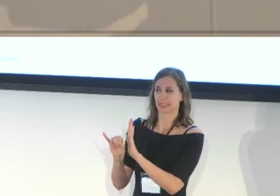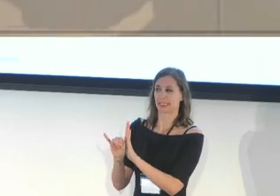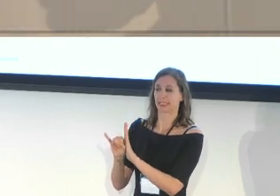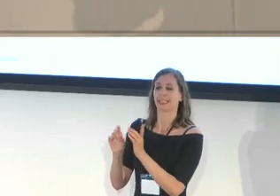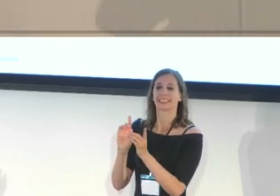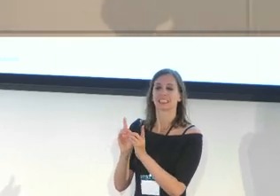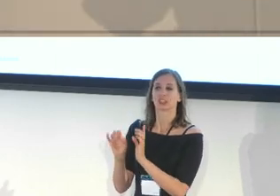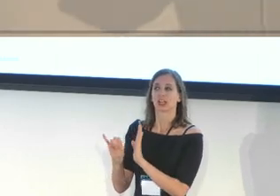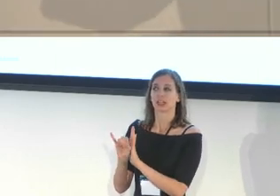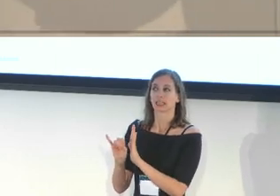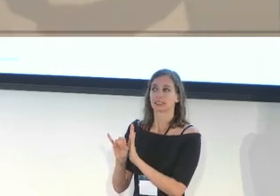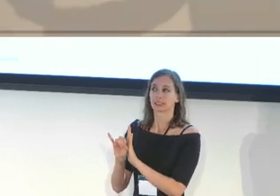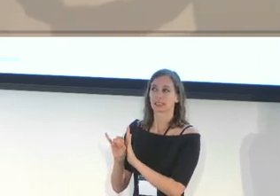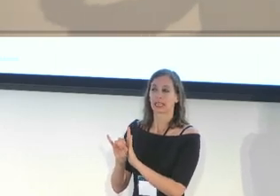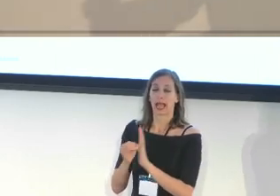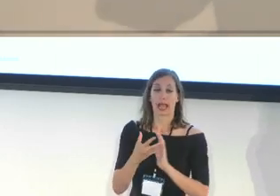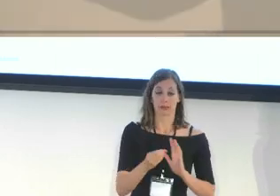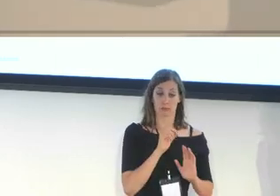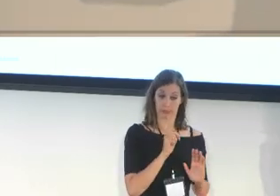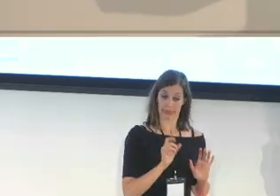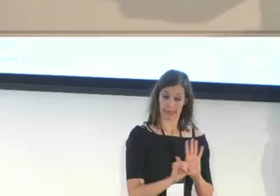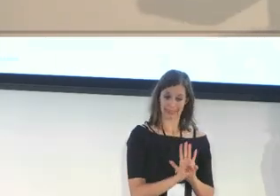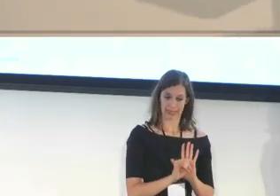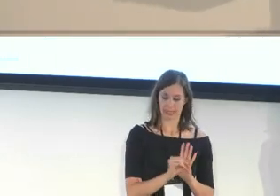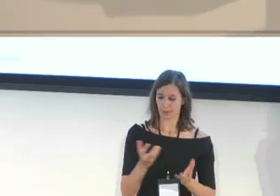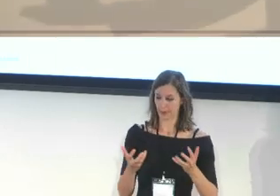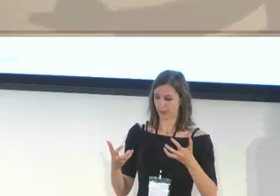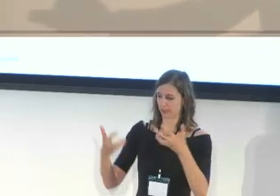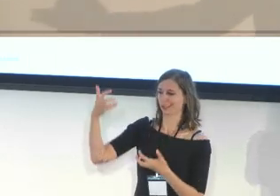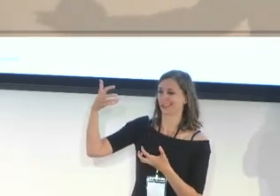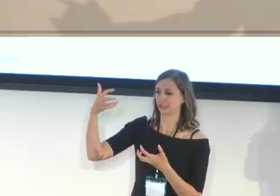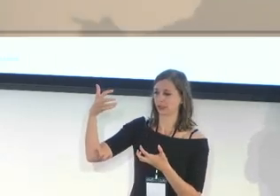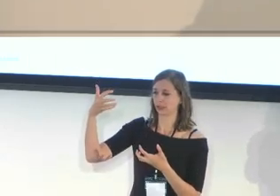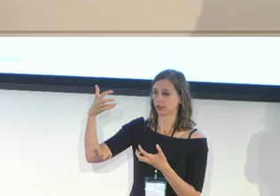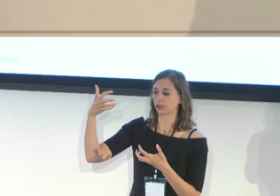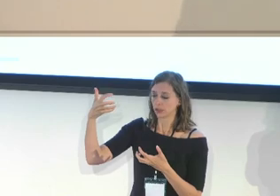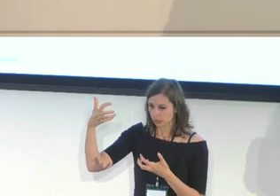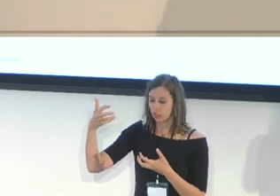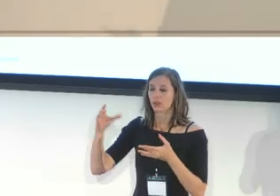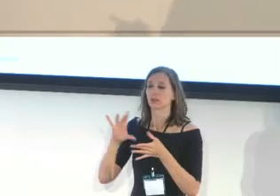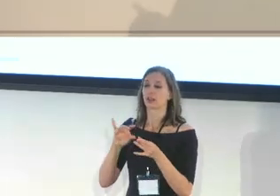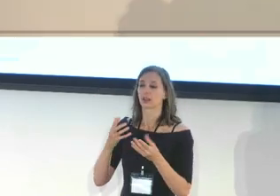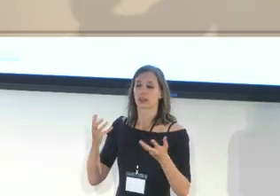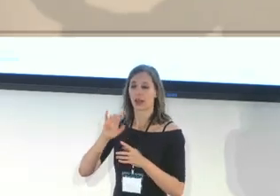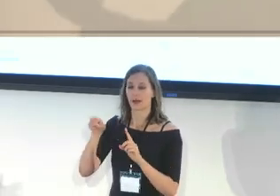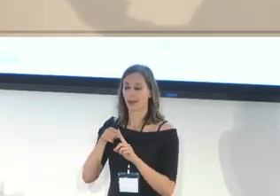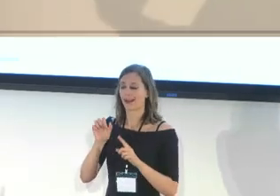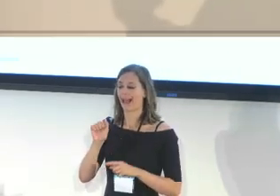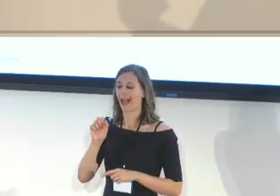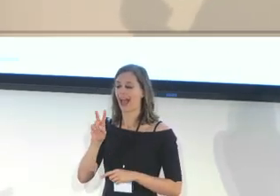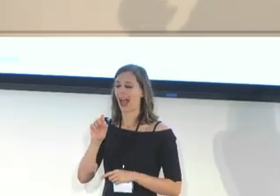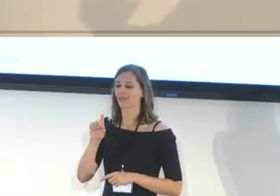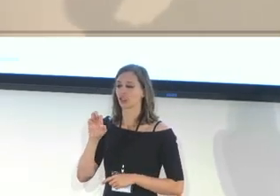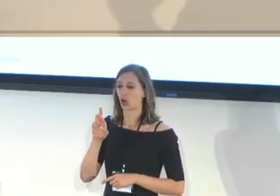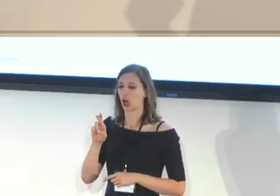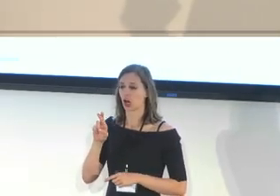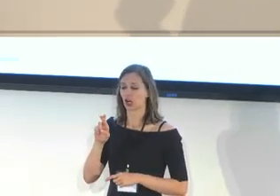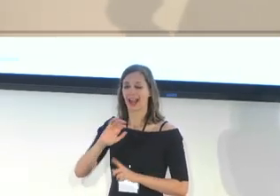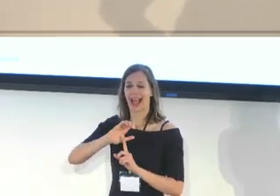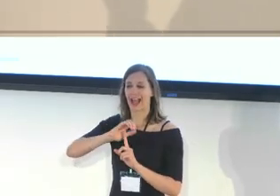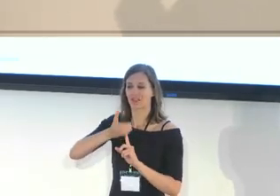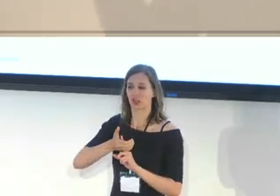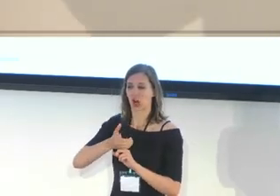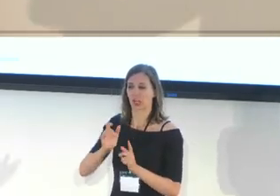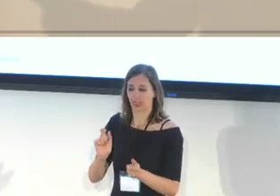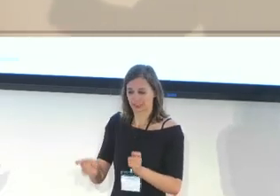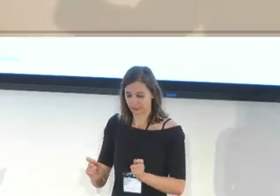identity don't necessarily align up. And we were talking a lot around avatar customization, being able to build lots